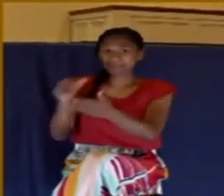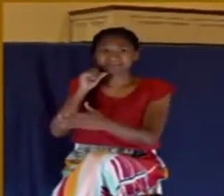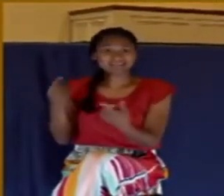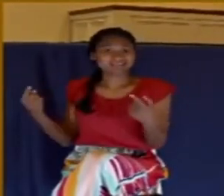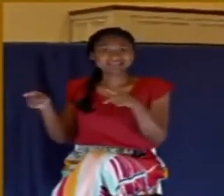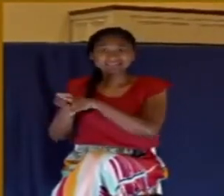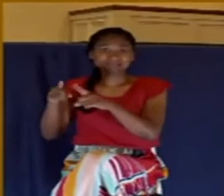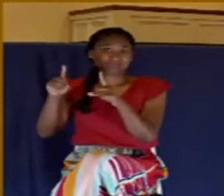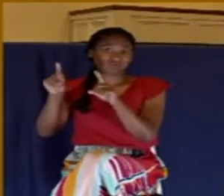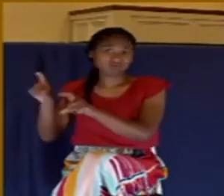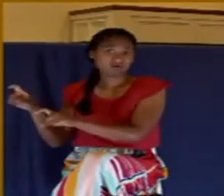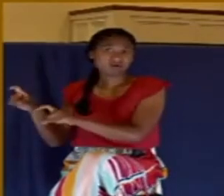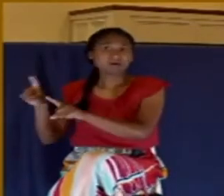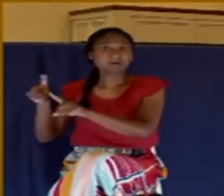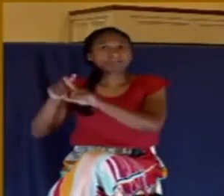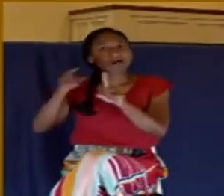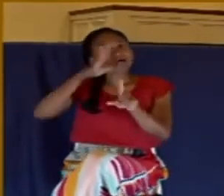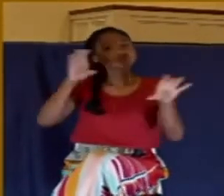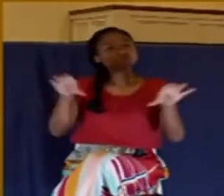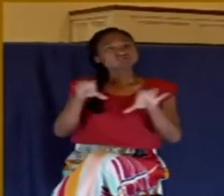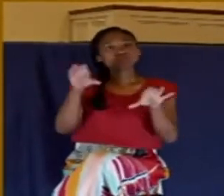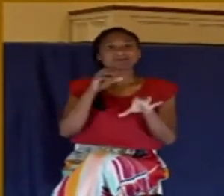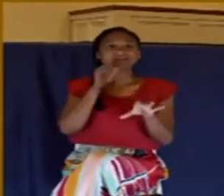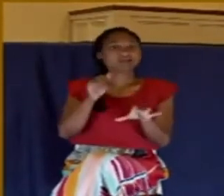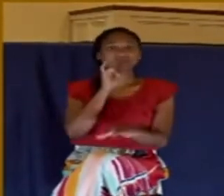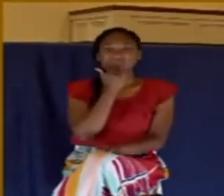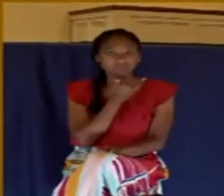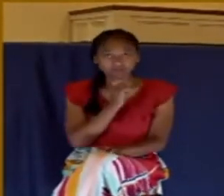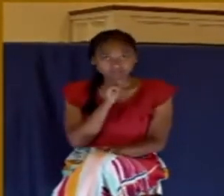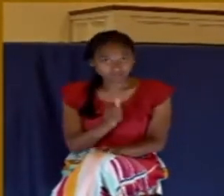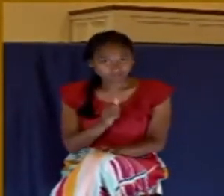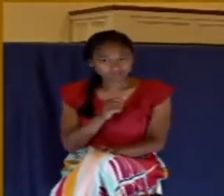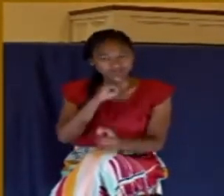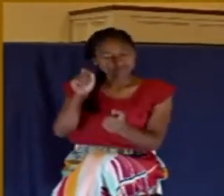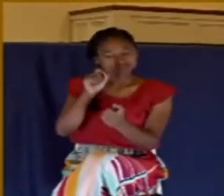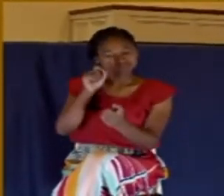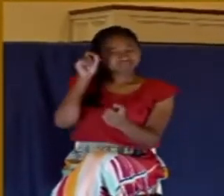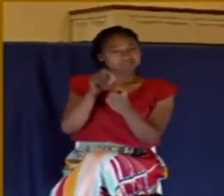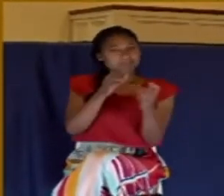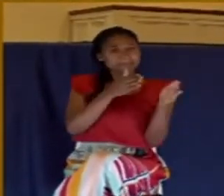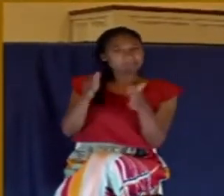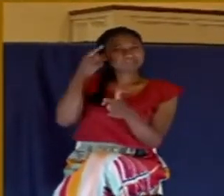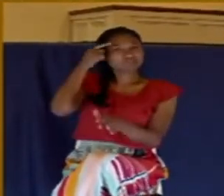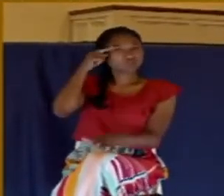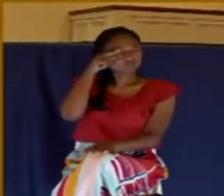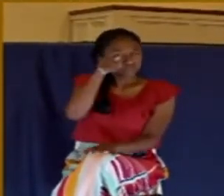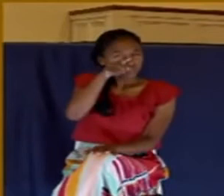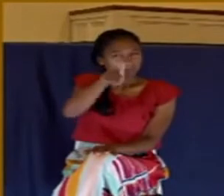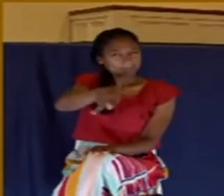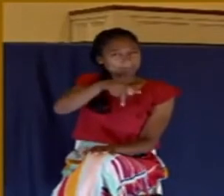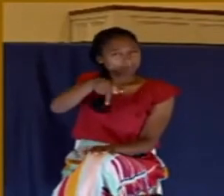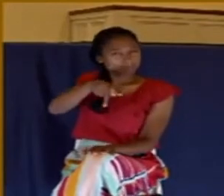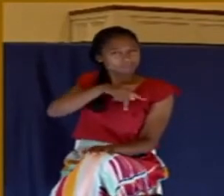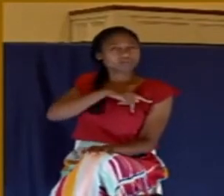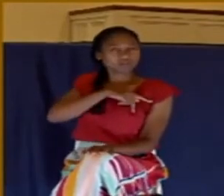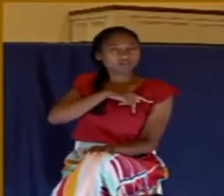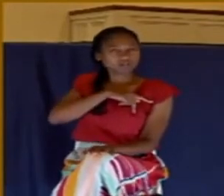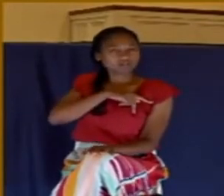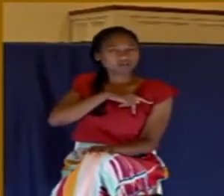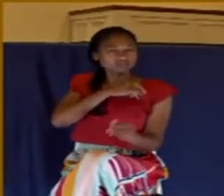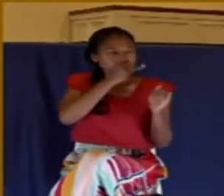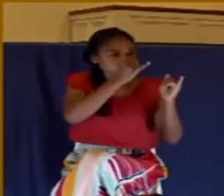but God is doing this. It's not an accident. It's because God is doing a work in you personally. So